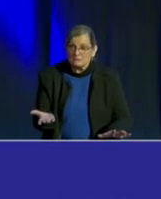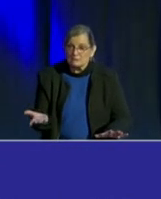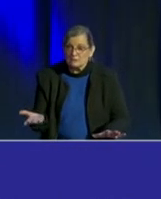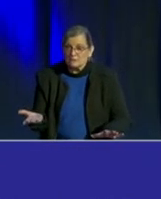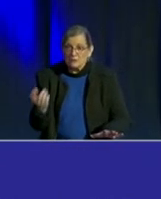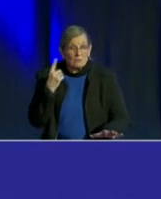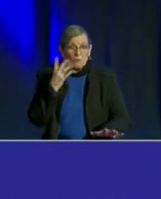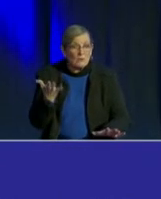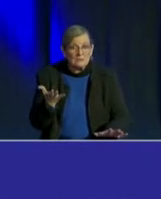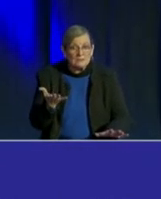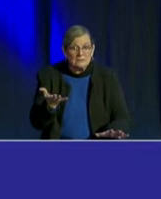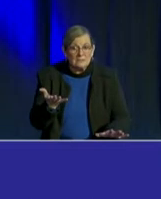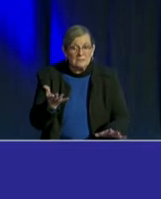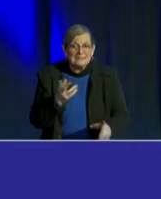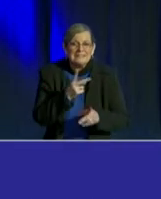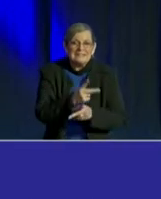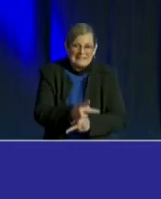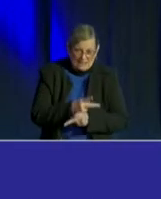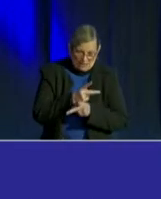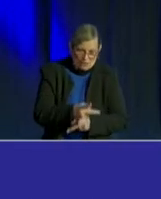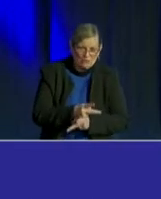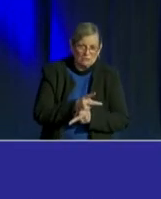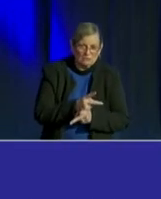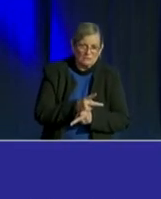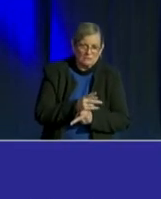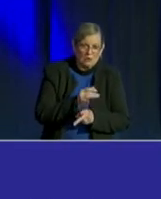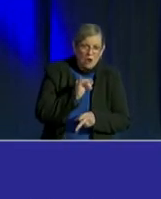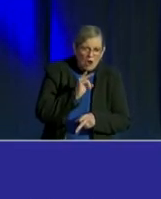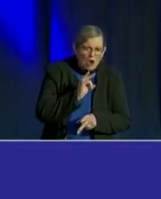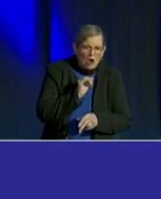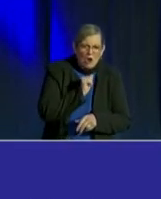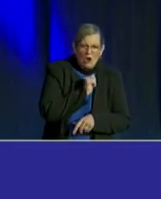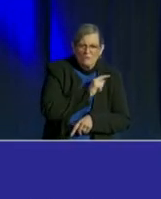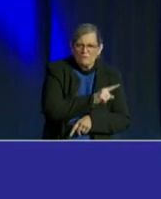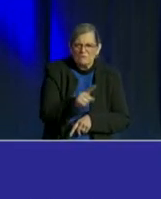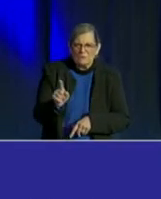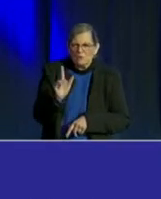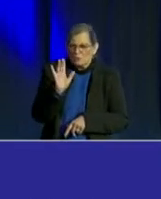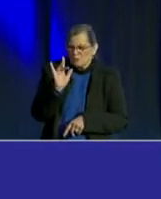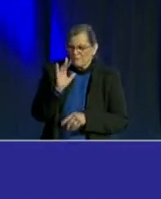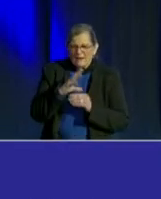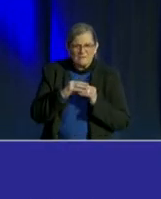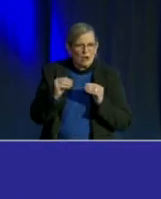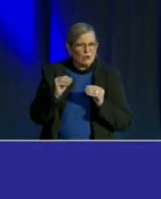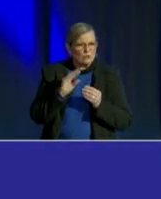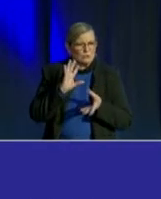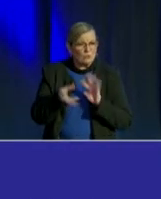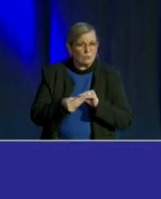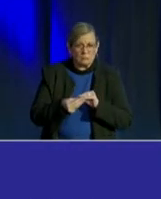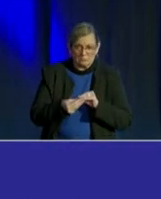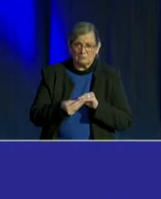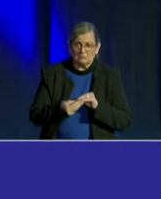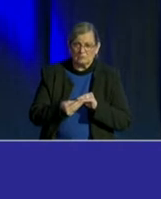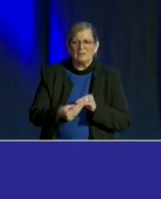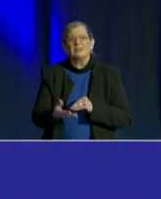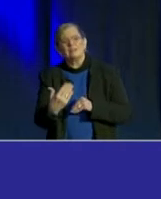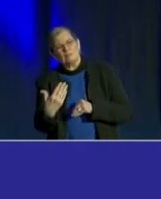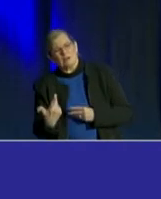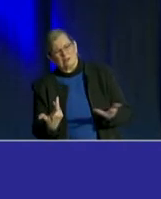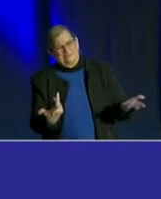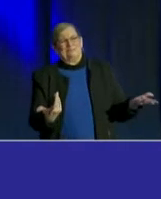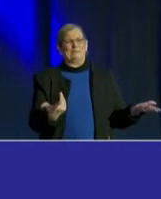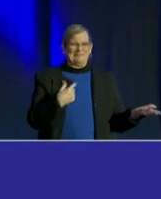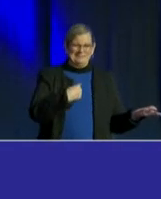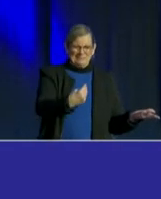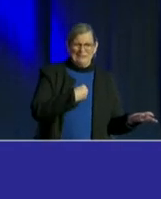to take care of them. So I need $25 total. And come on, walk with me. And